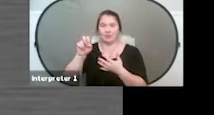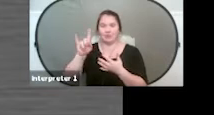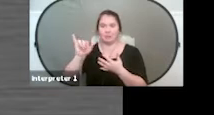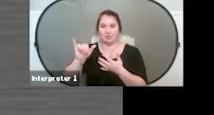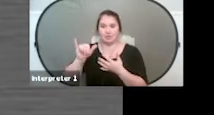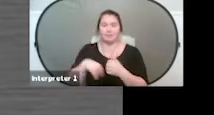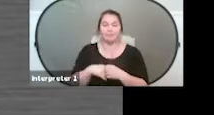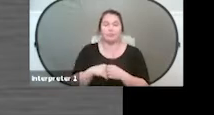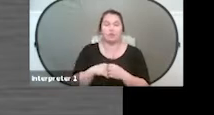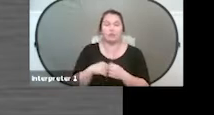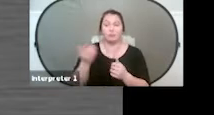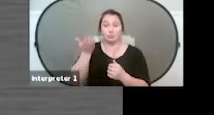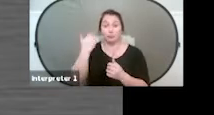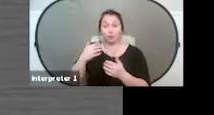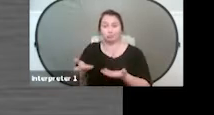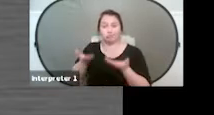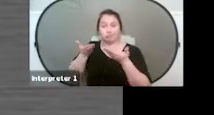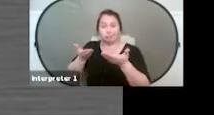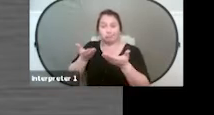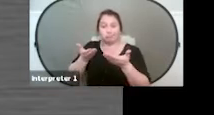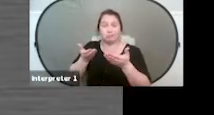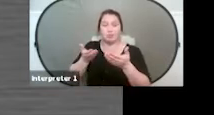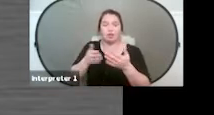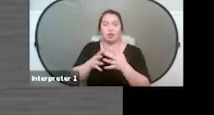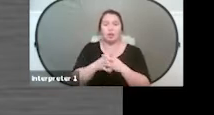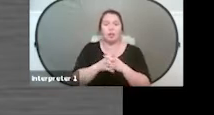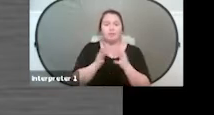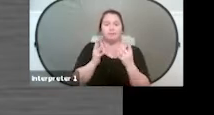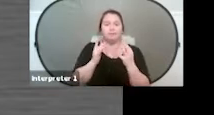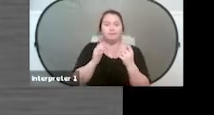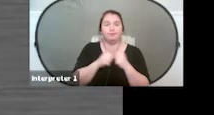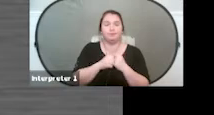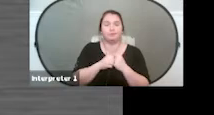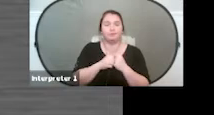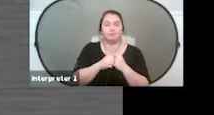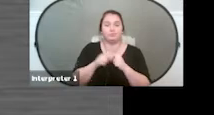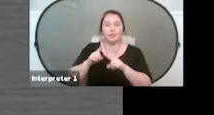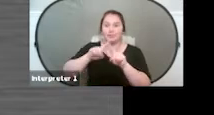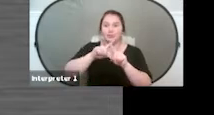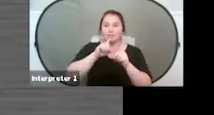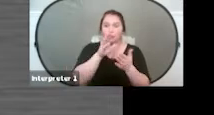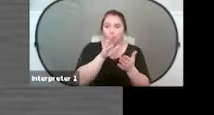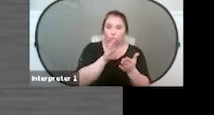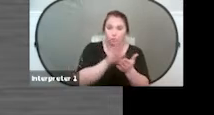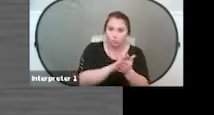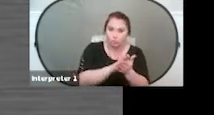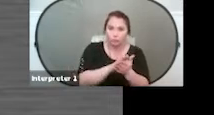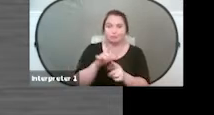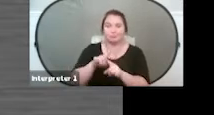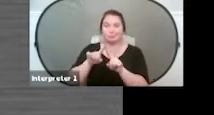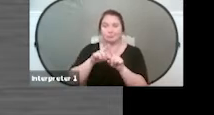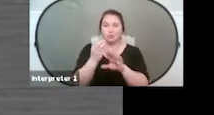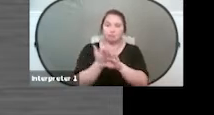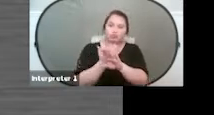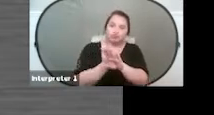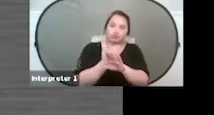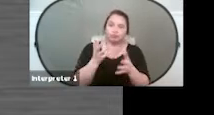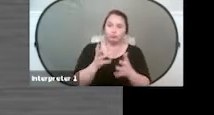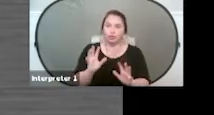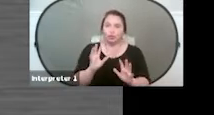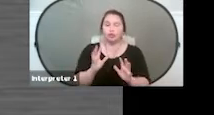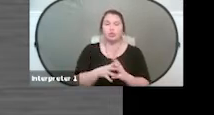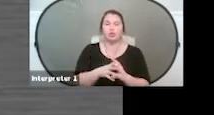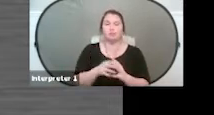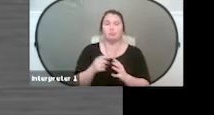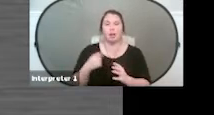we were presenting all of the different schools and different rebuilds or updates that had been made, I heard